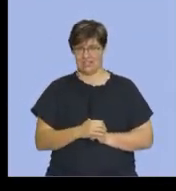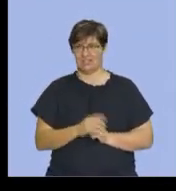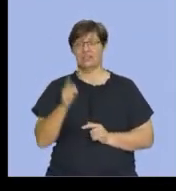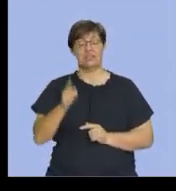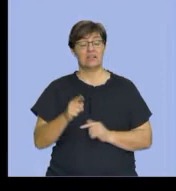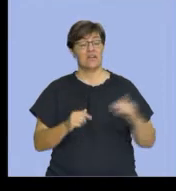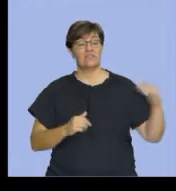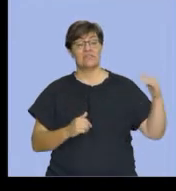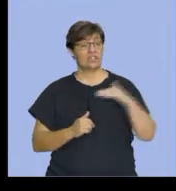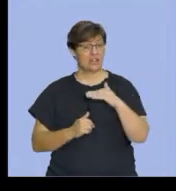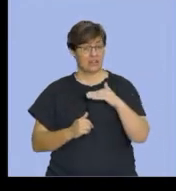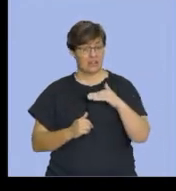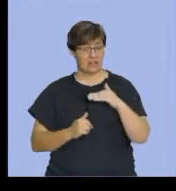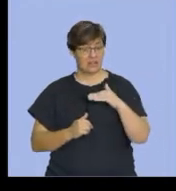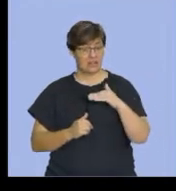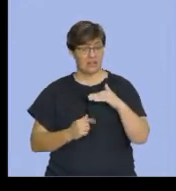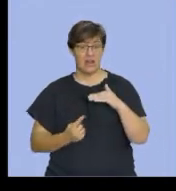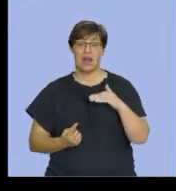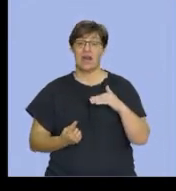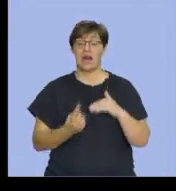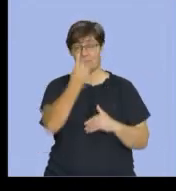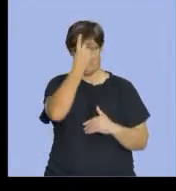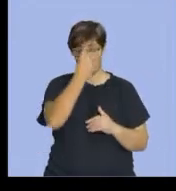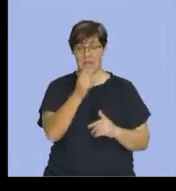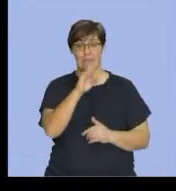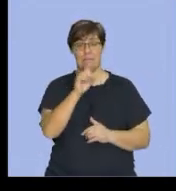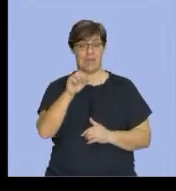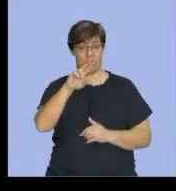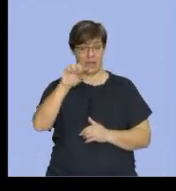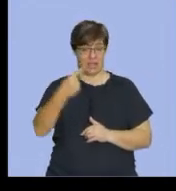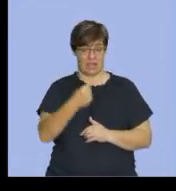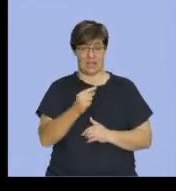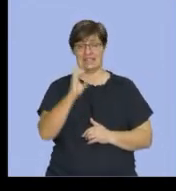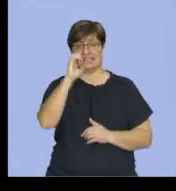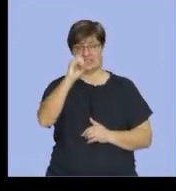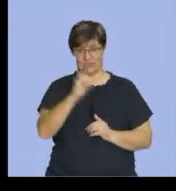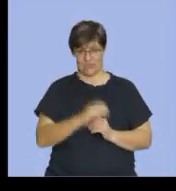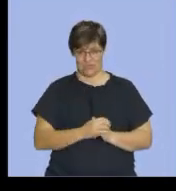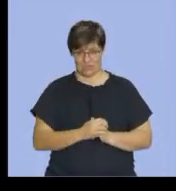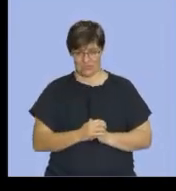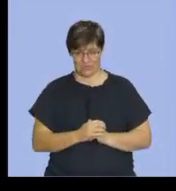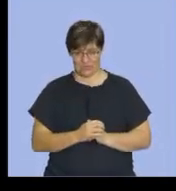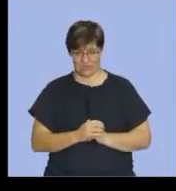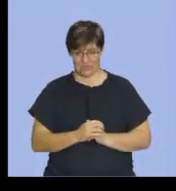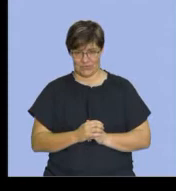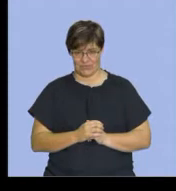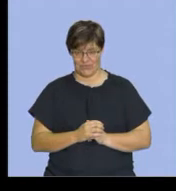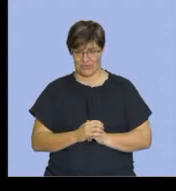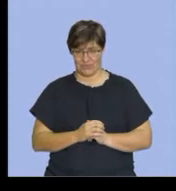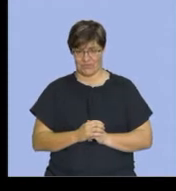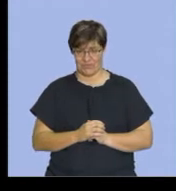newtons. This vertical is also up, so it's bearing 0.